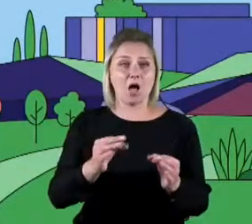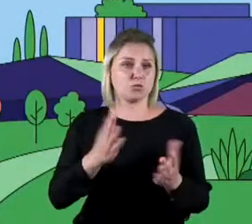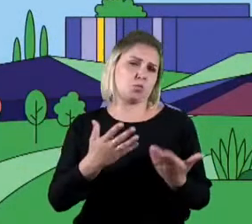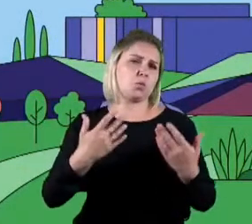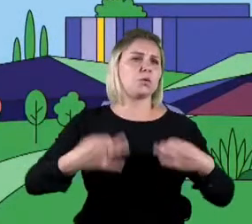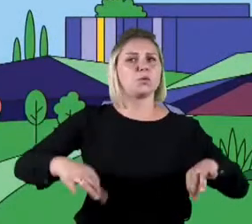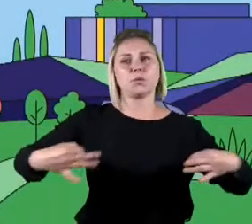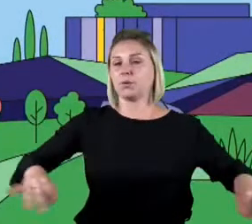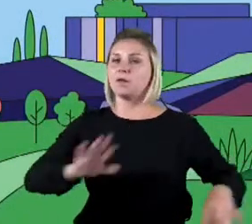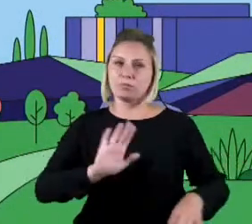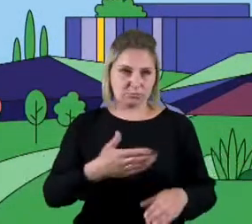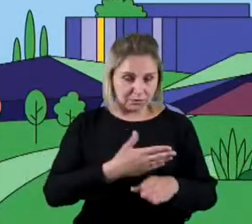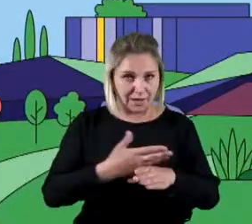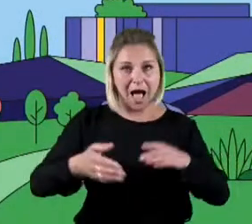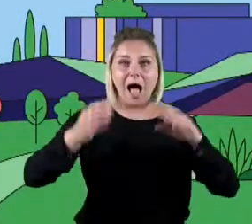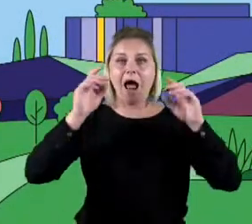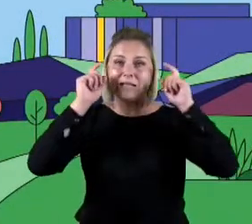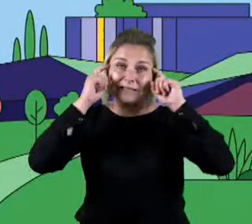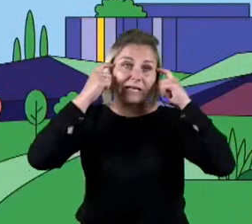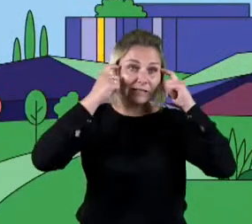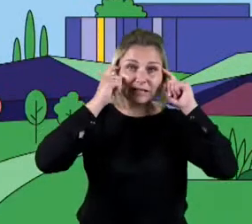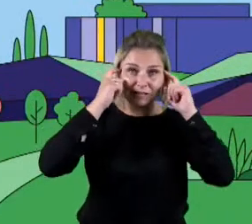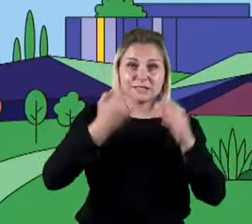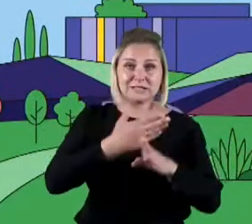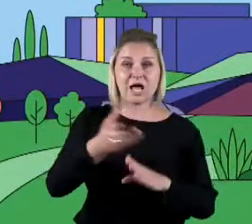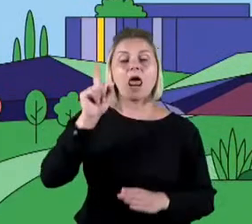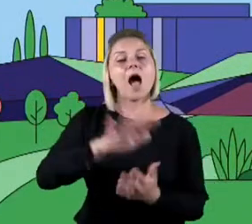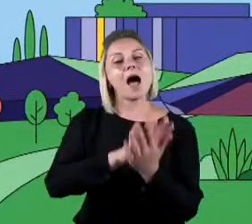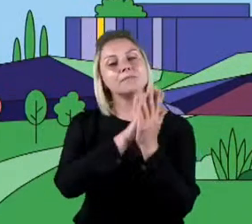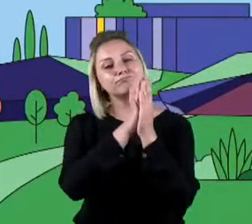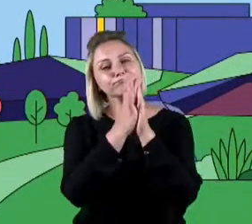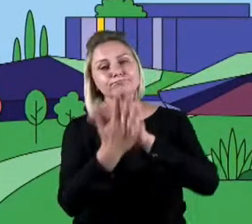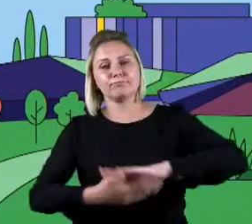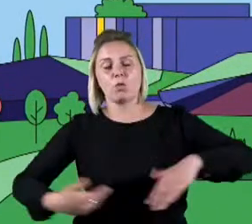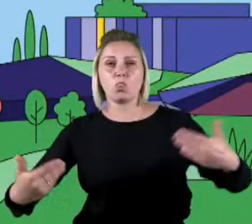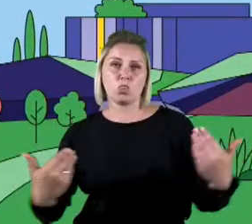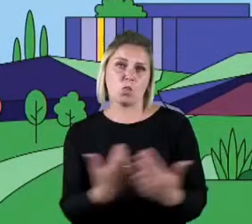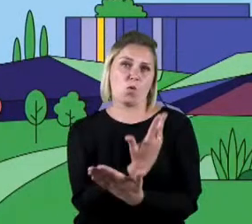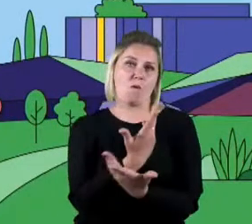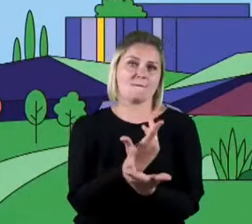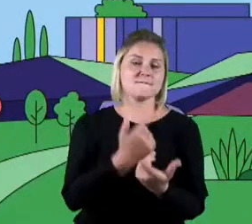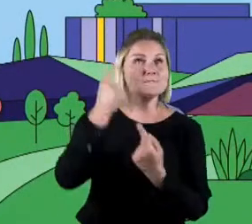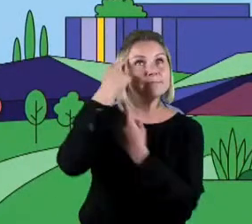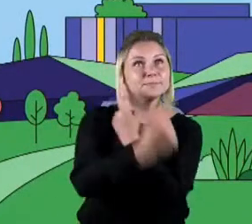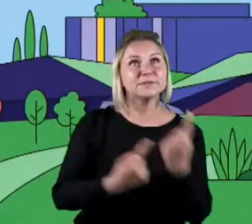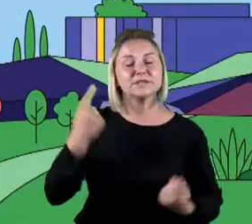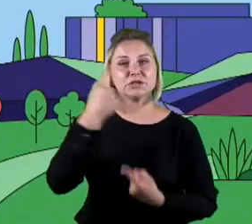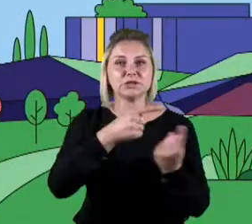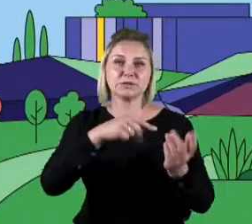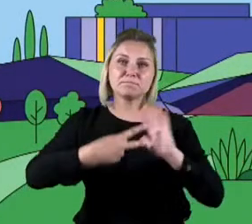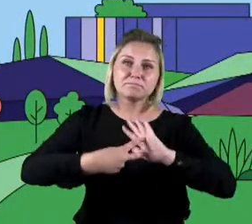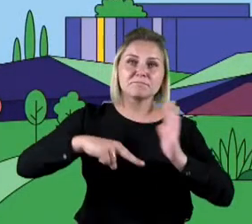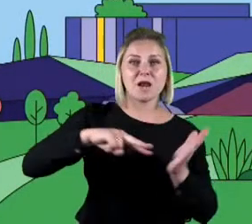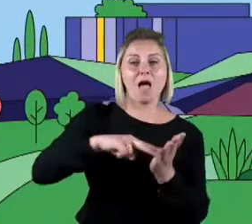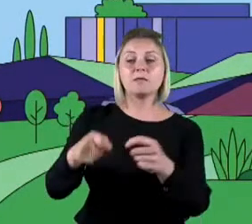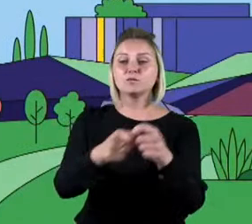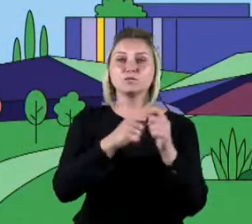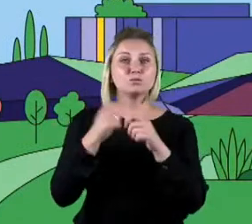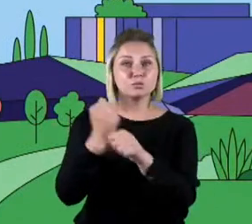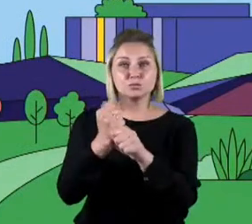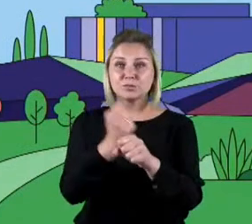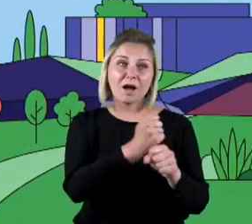it doesn't mean that we're not feeling stress. It simply means that we're feeling a transformation and we have new